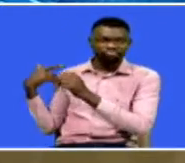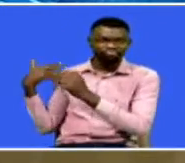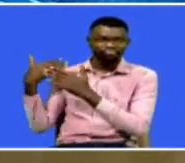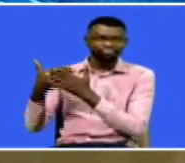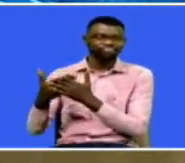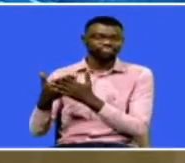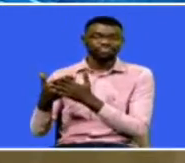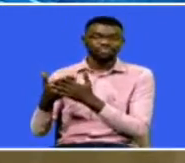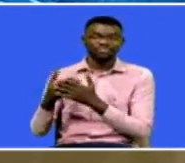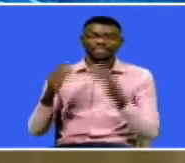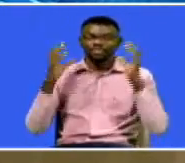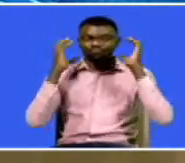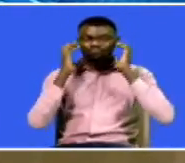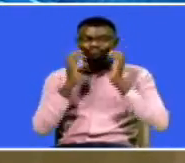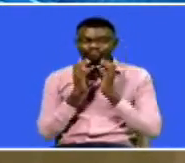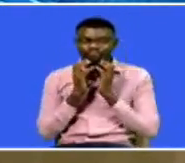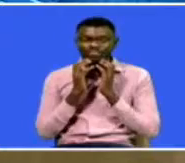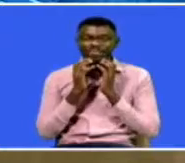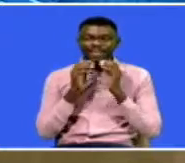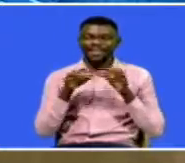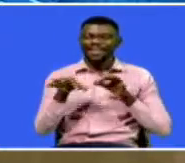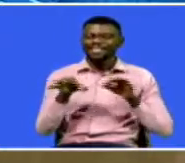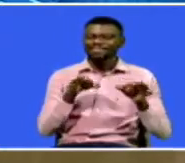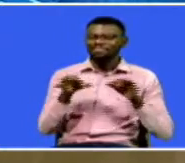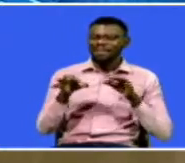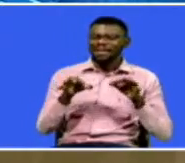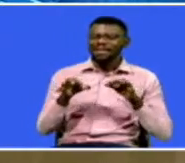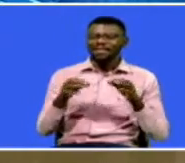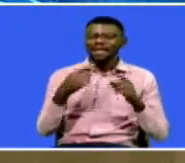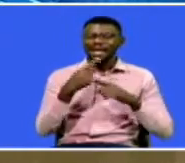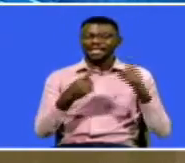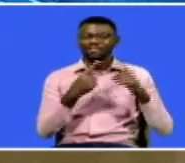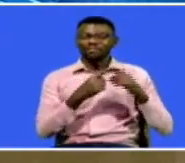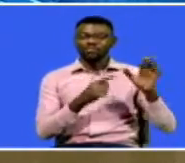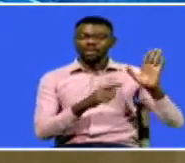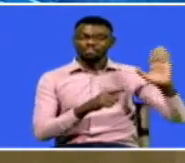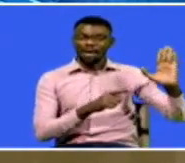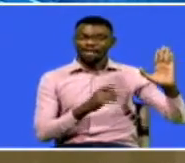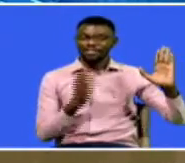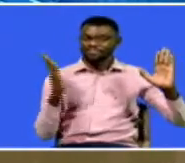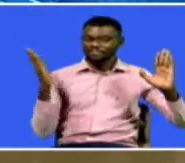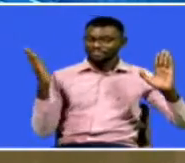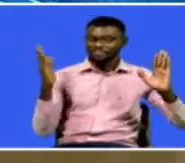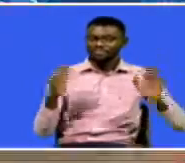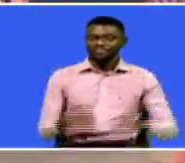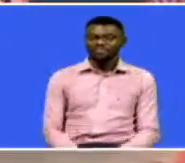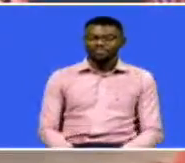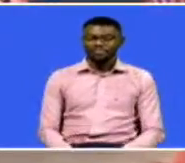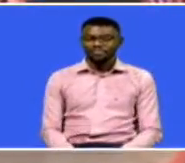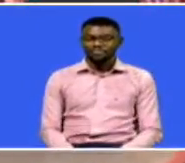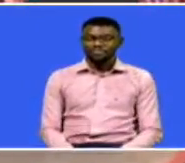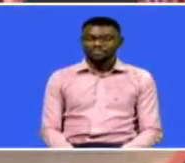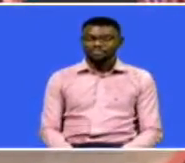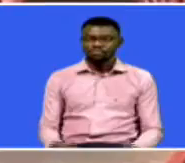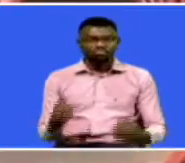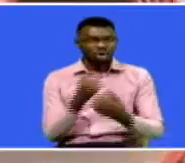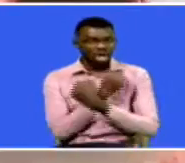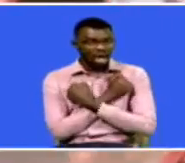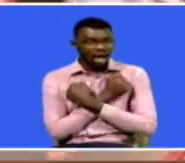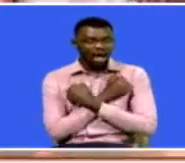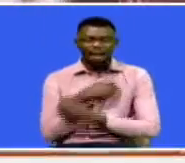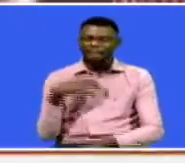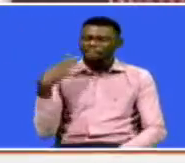Our reporter, Tobias Chanji, relieves his experience in this next report. Love is a beautiful